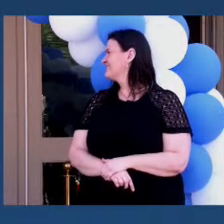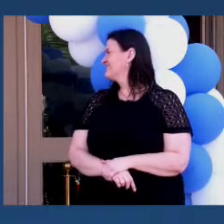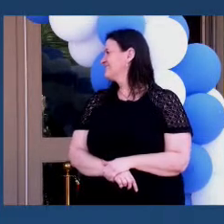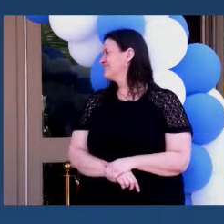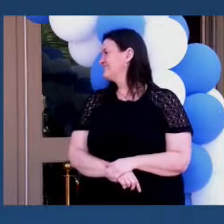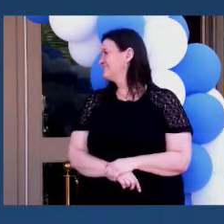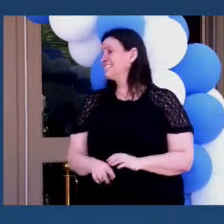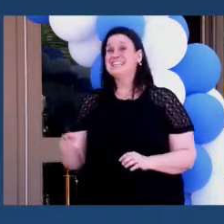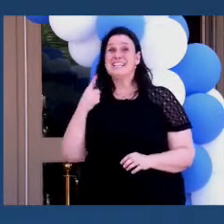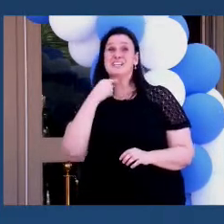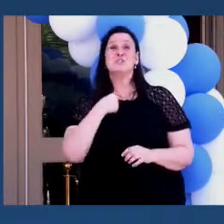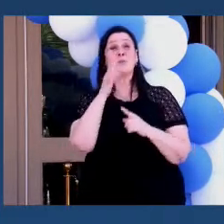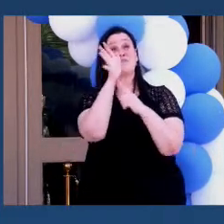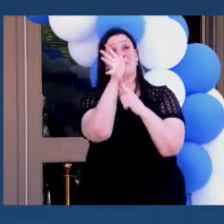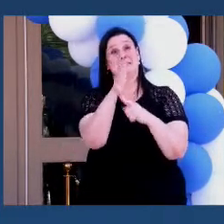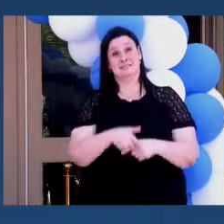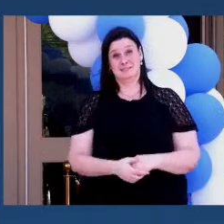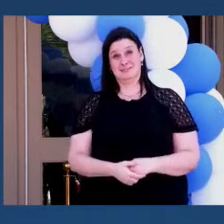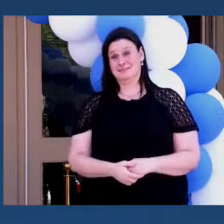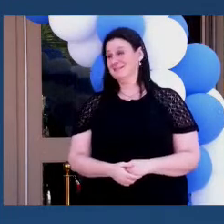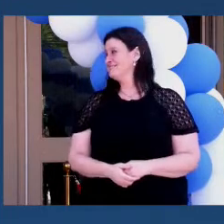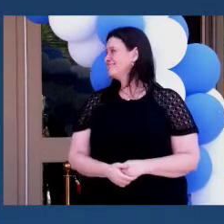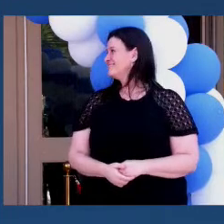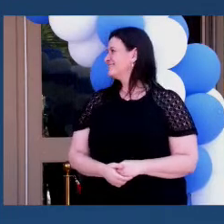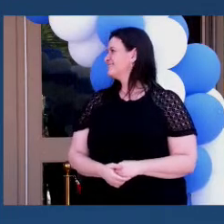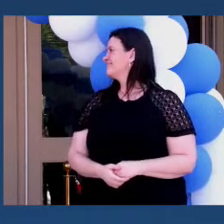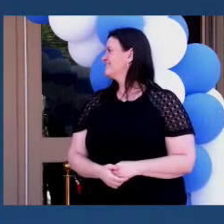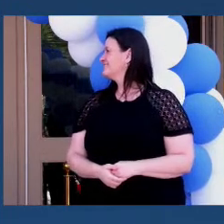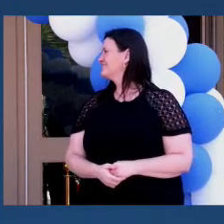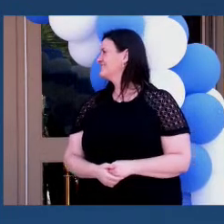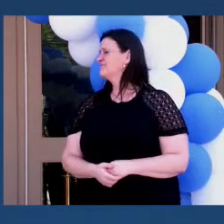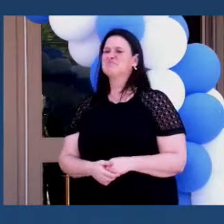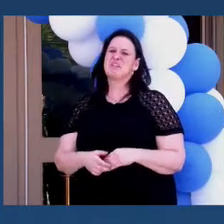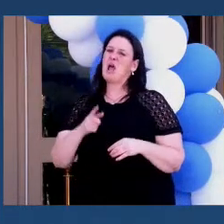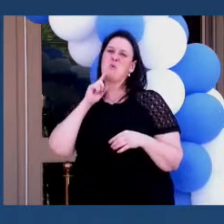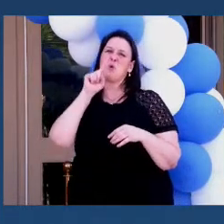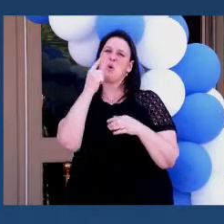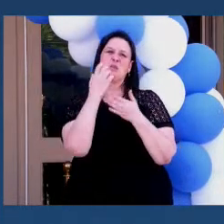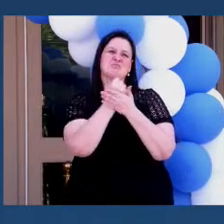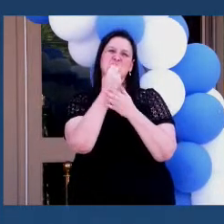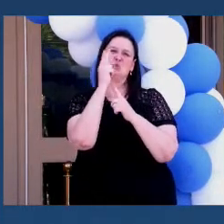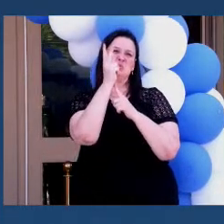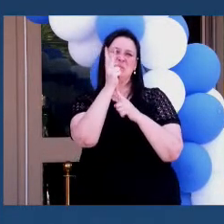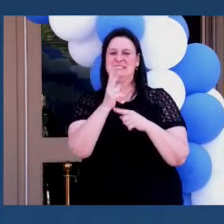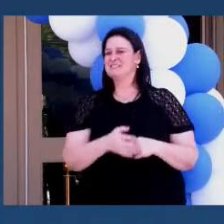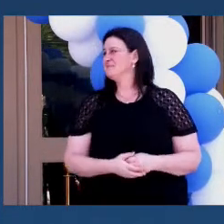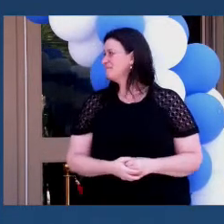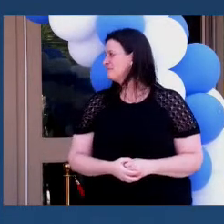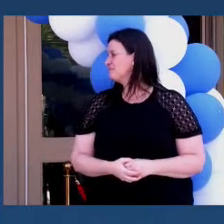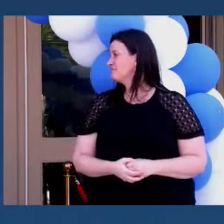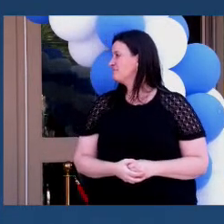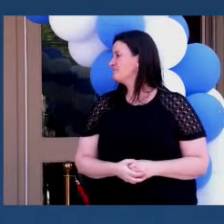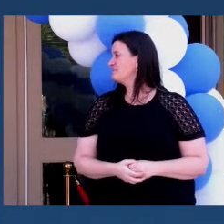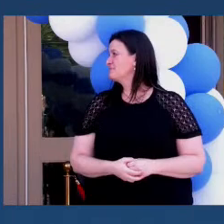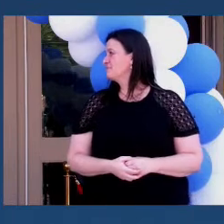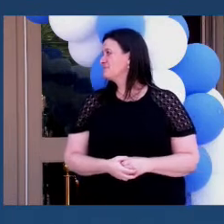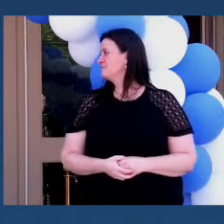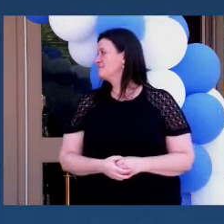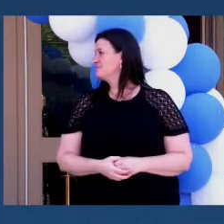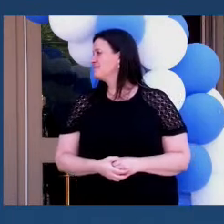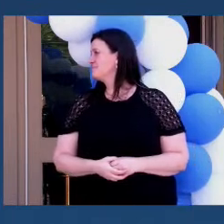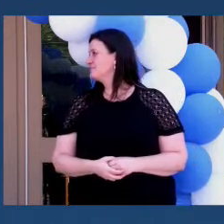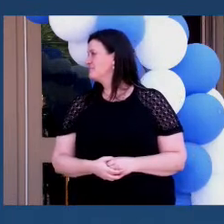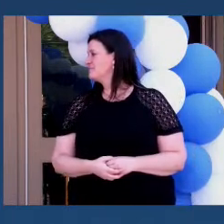He said I have 5 minutes, but I'm going to take about 2. So first let me, because